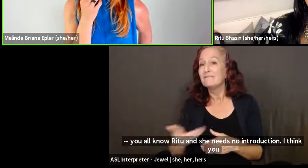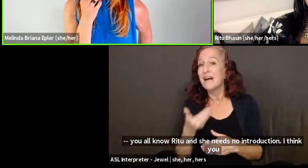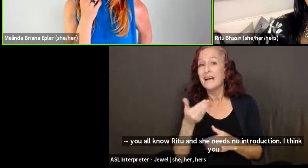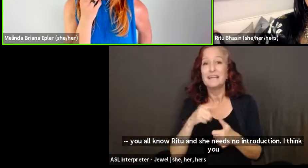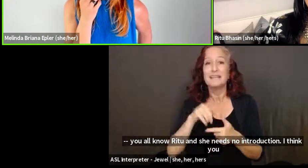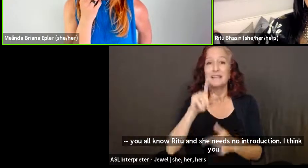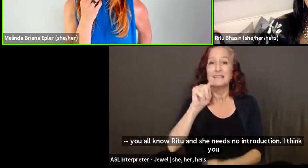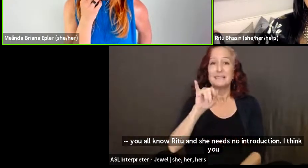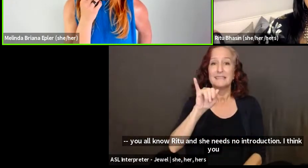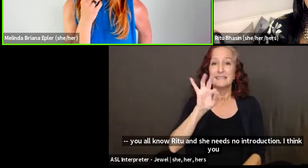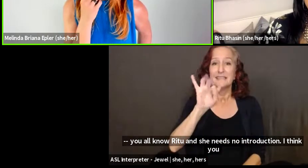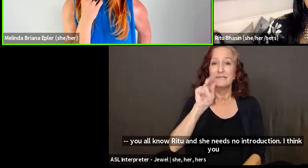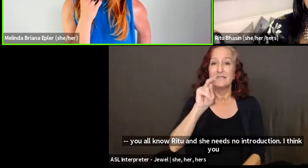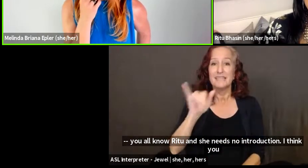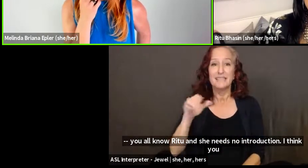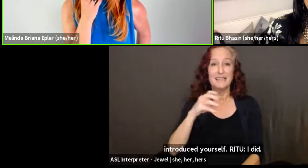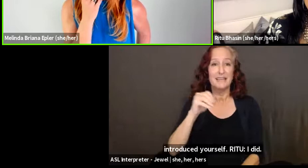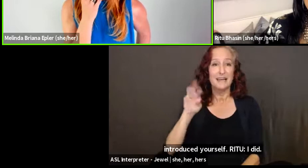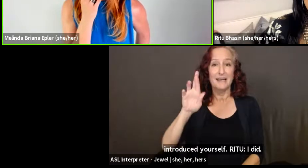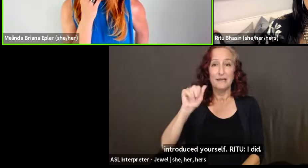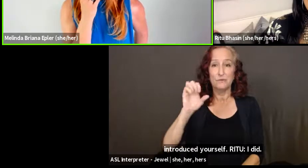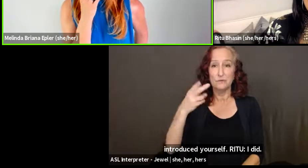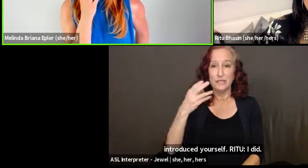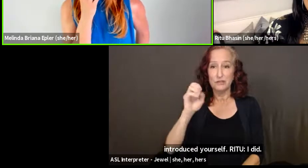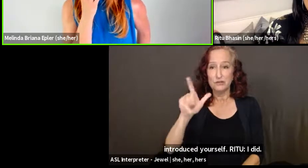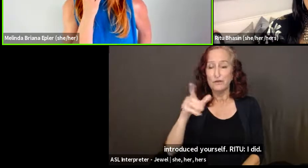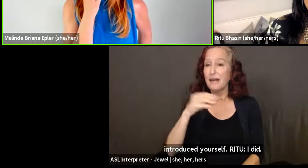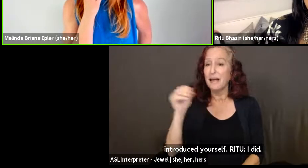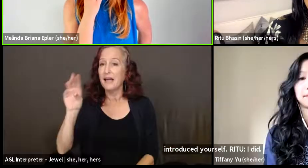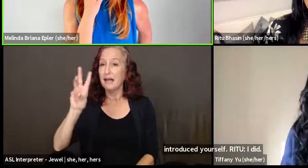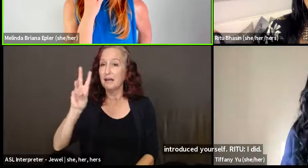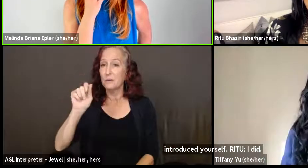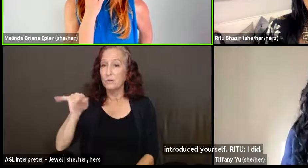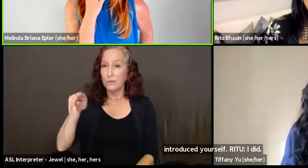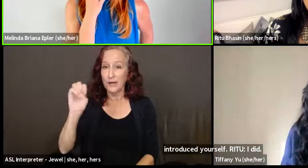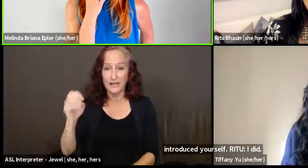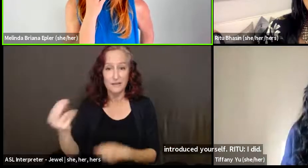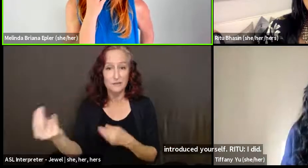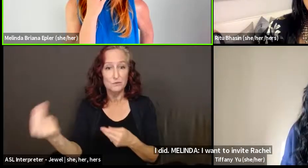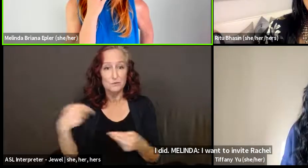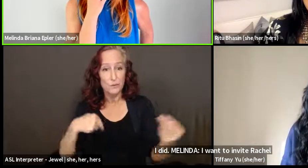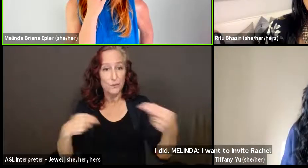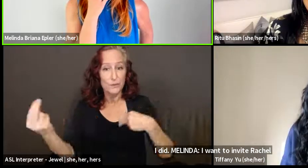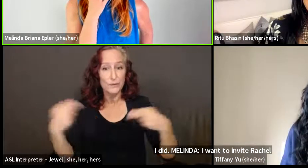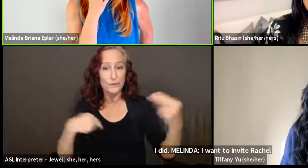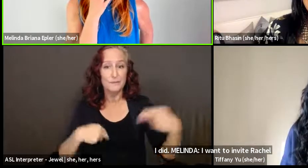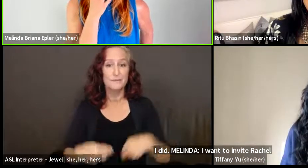and Rachel to join me, as well as Wayne. Hi.